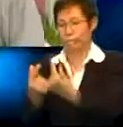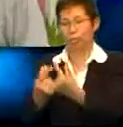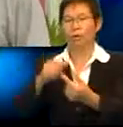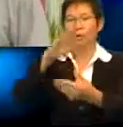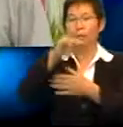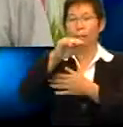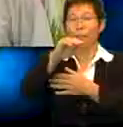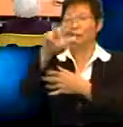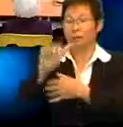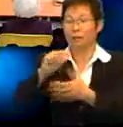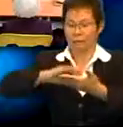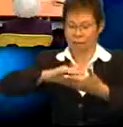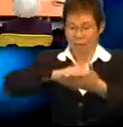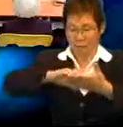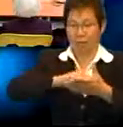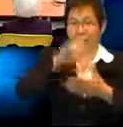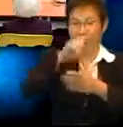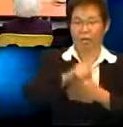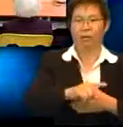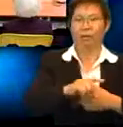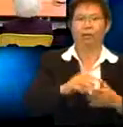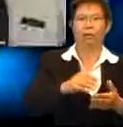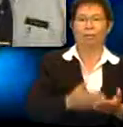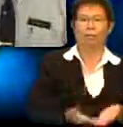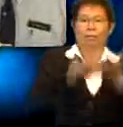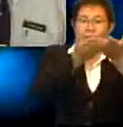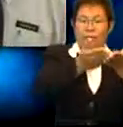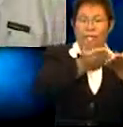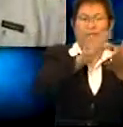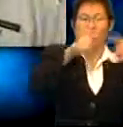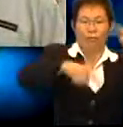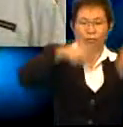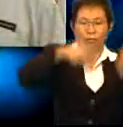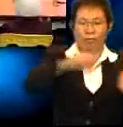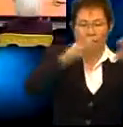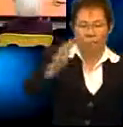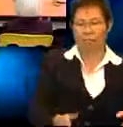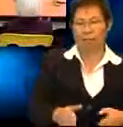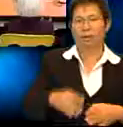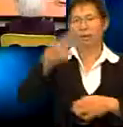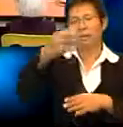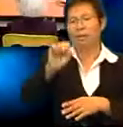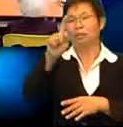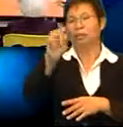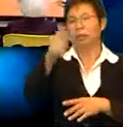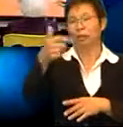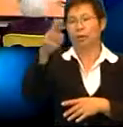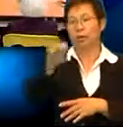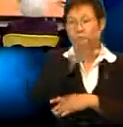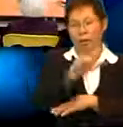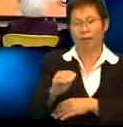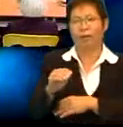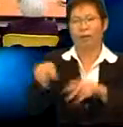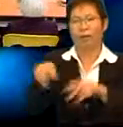using manila cards. Each group has to present the frequency tables, the histogram, the